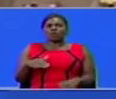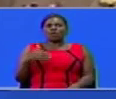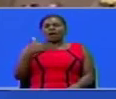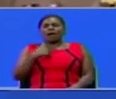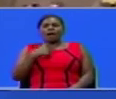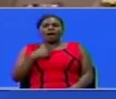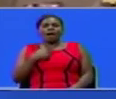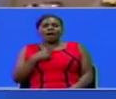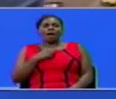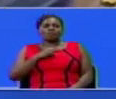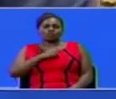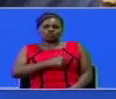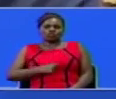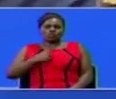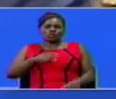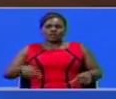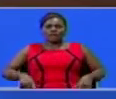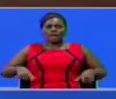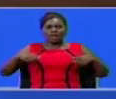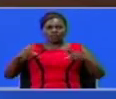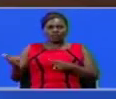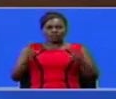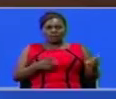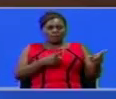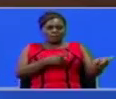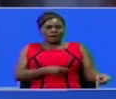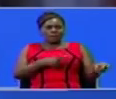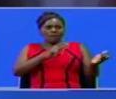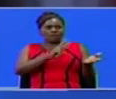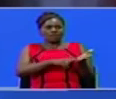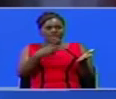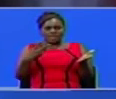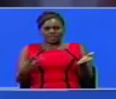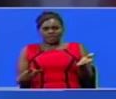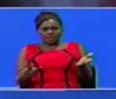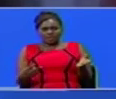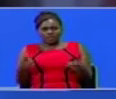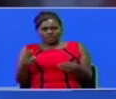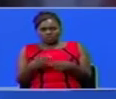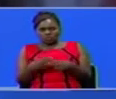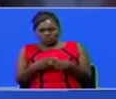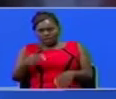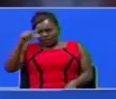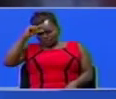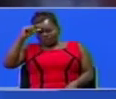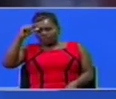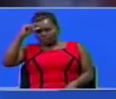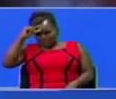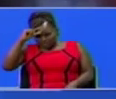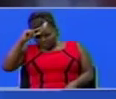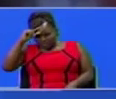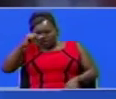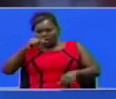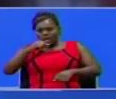na huruma na maisha ya wananchi. Accusations of failure. The sooner the government gets its